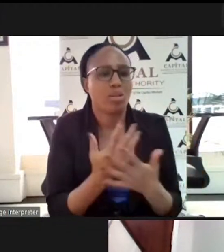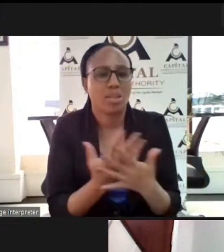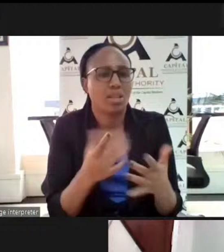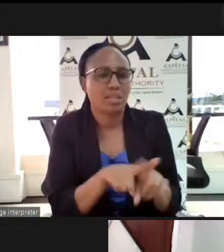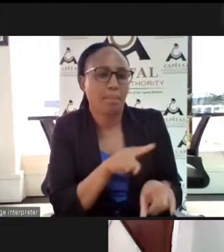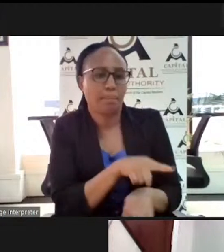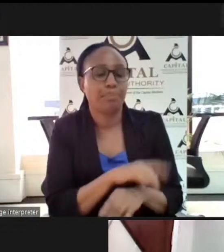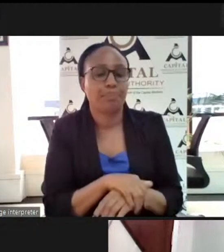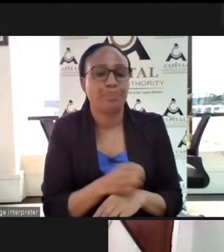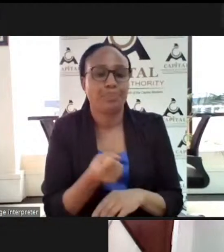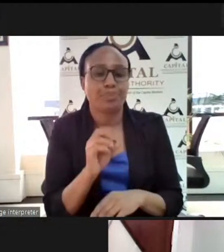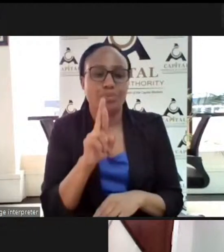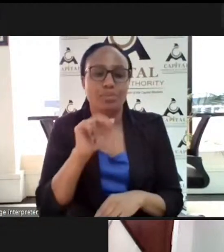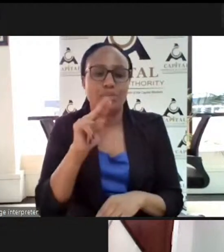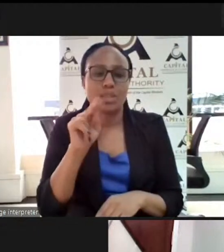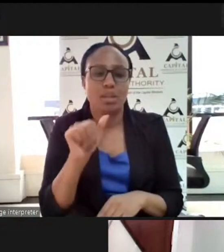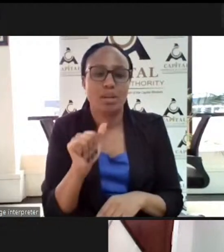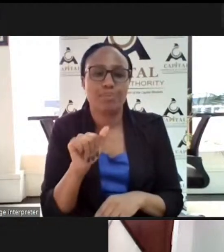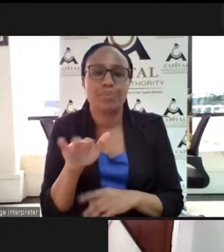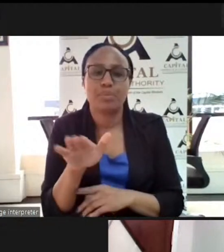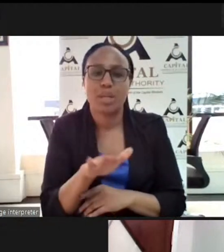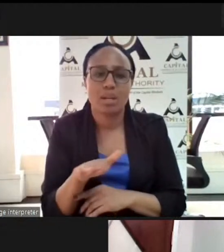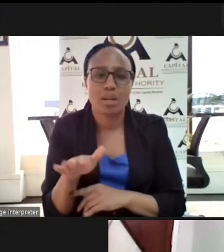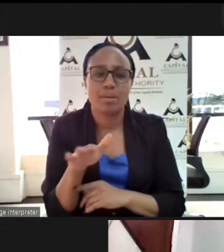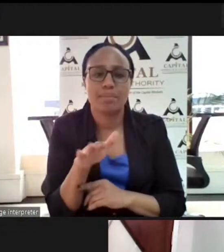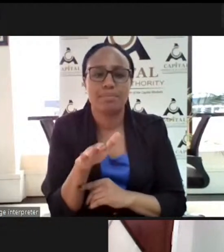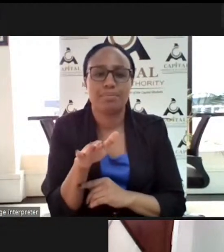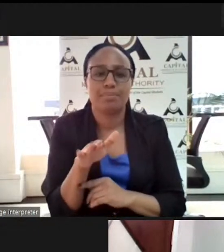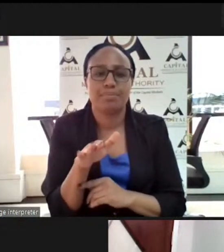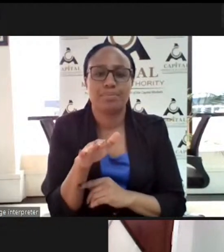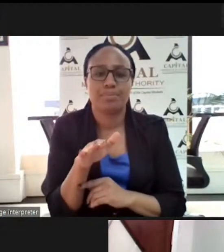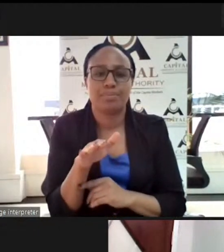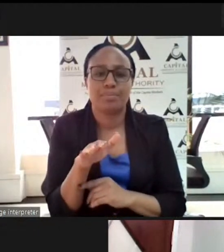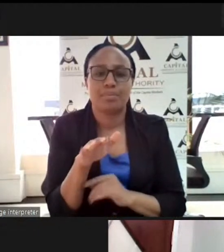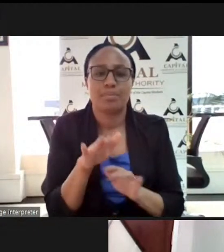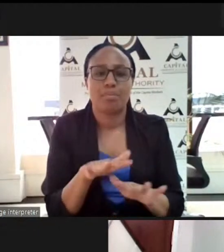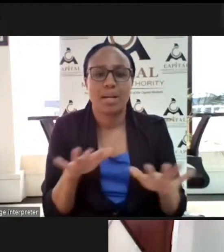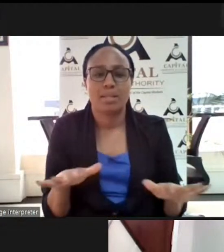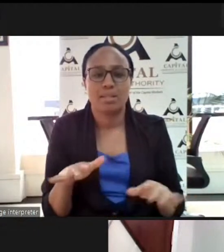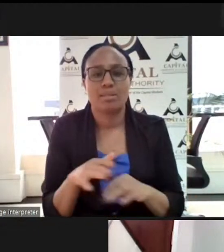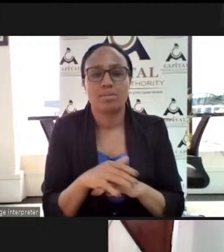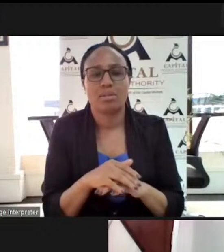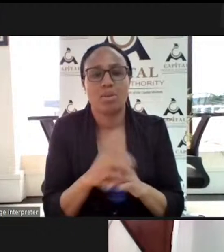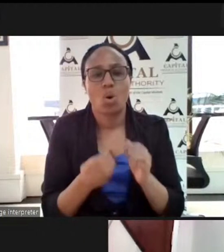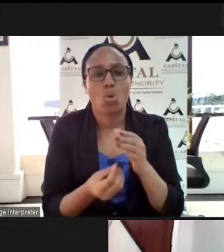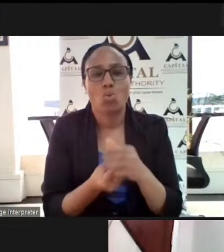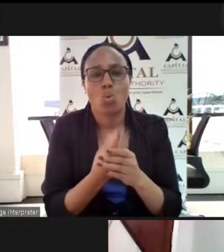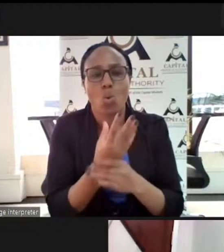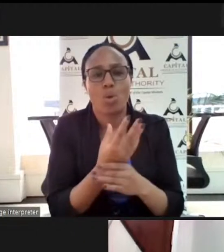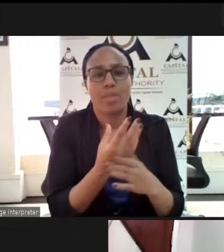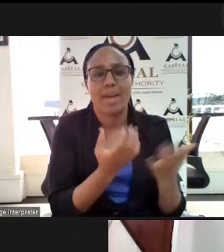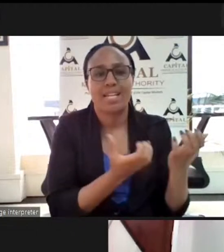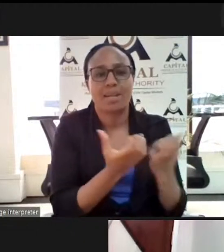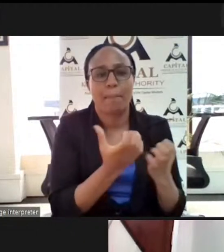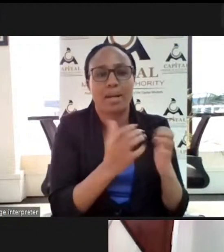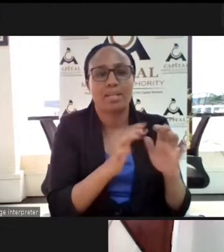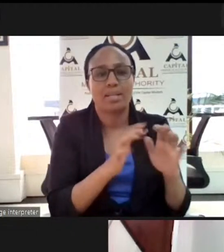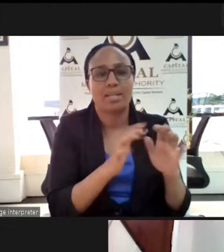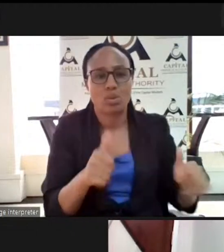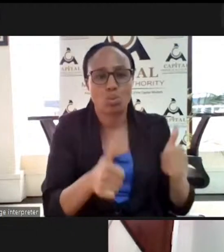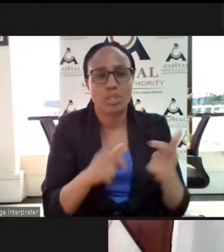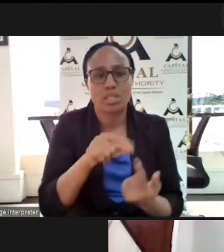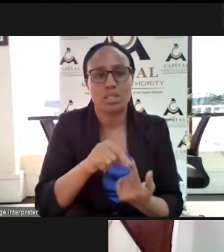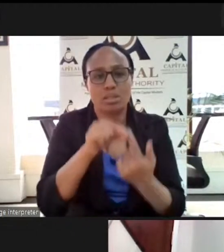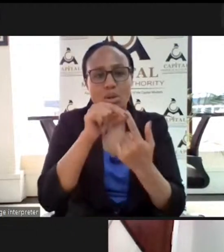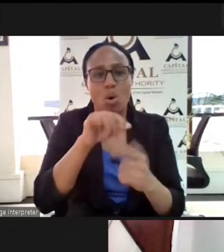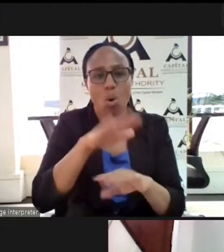So now, Rina, in terms of the GEMS market, which is what we call the growth enterprise market that specializes on